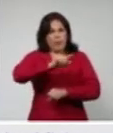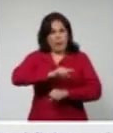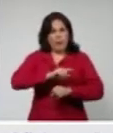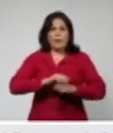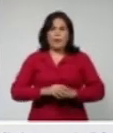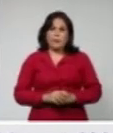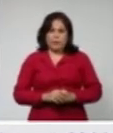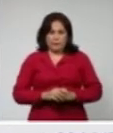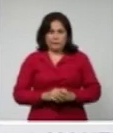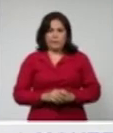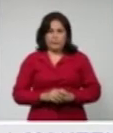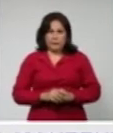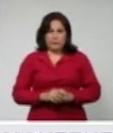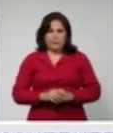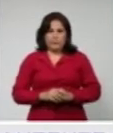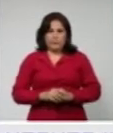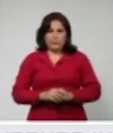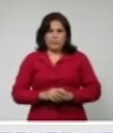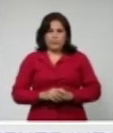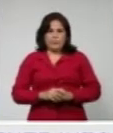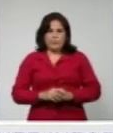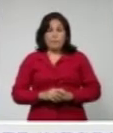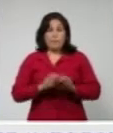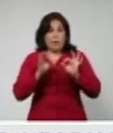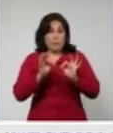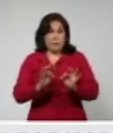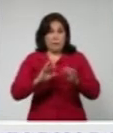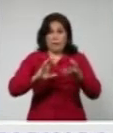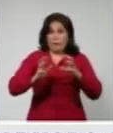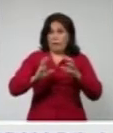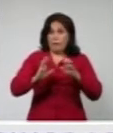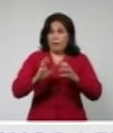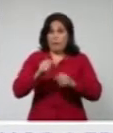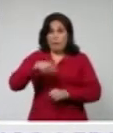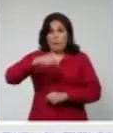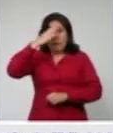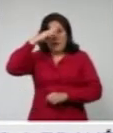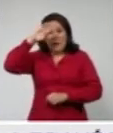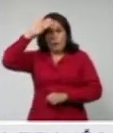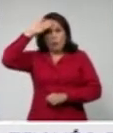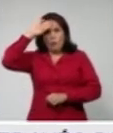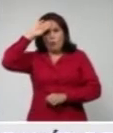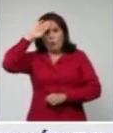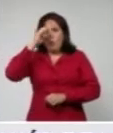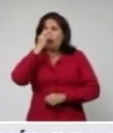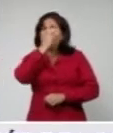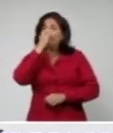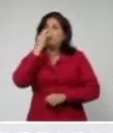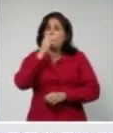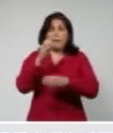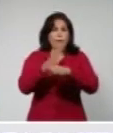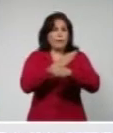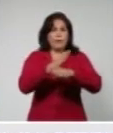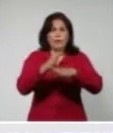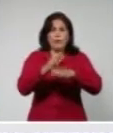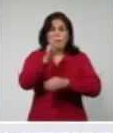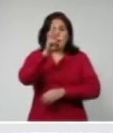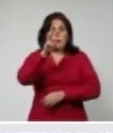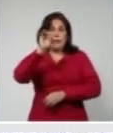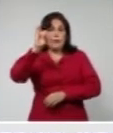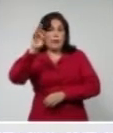3,056 samples processed, 15 tested positive for SARS-CoV-2